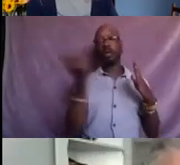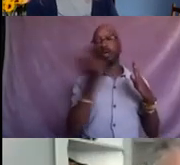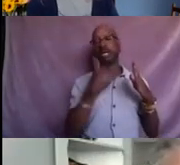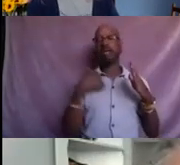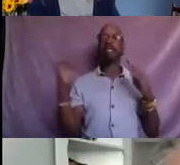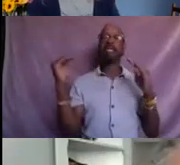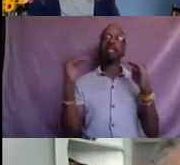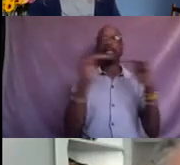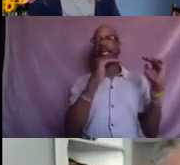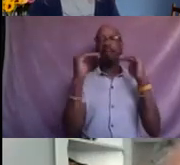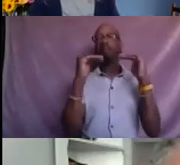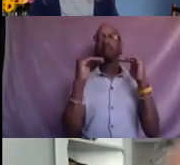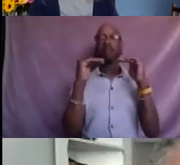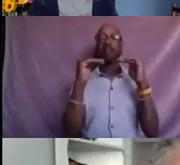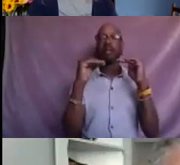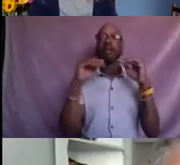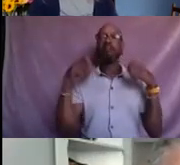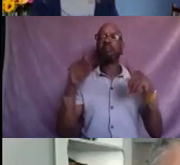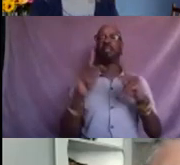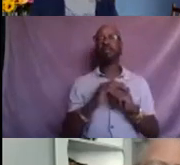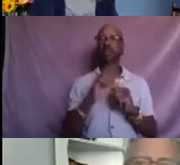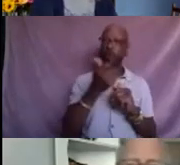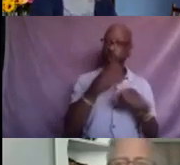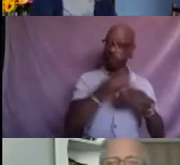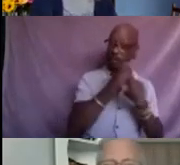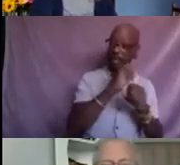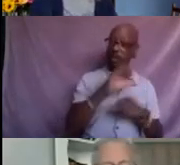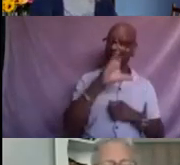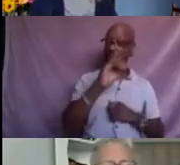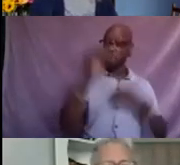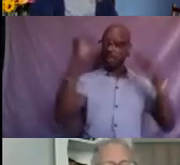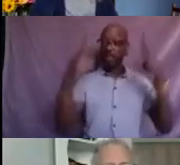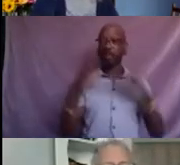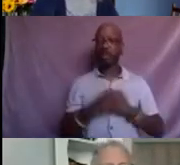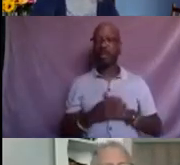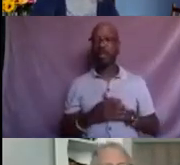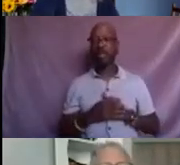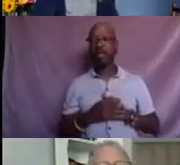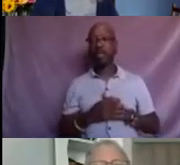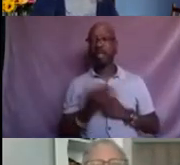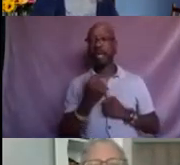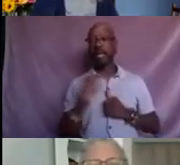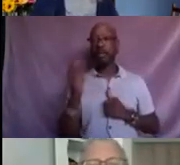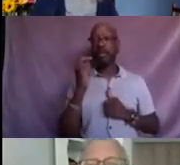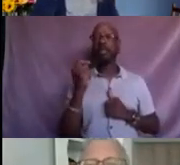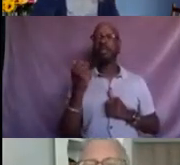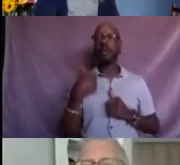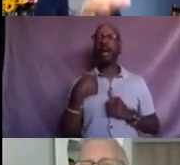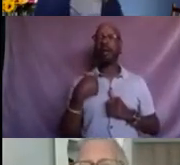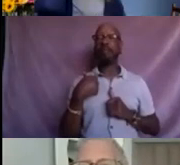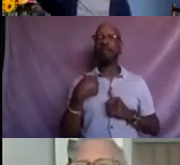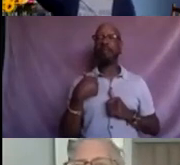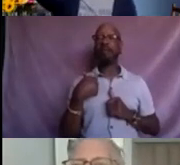permissions. So you who made the classroom are a co-teacher, and then anybody that you have that